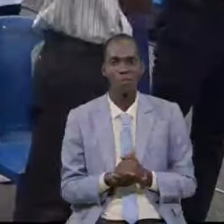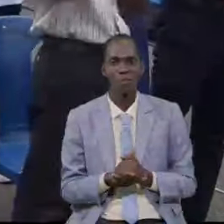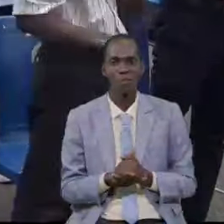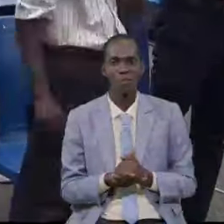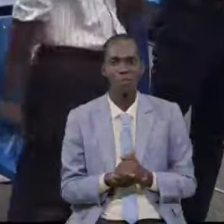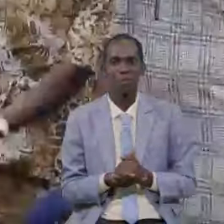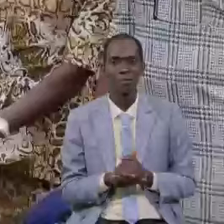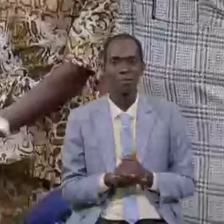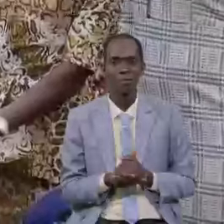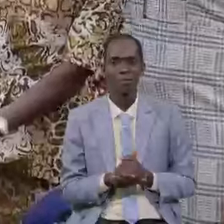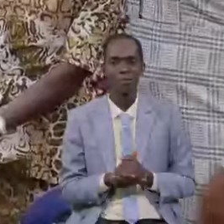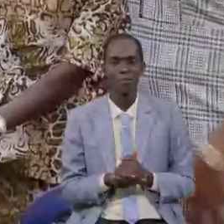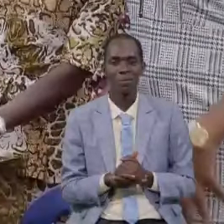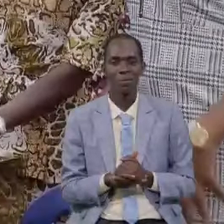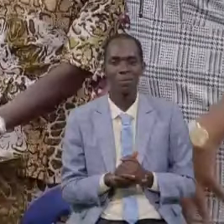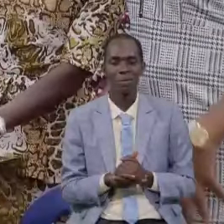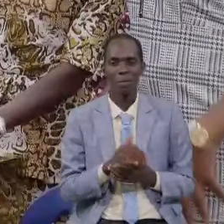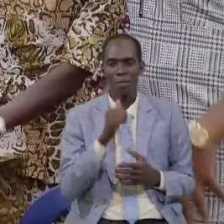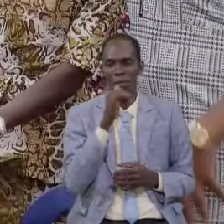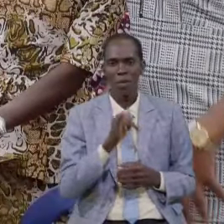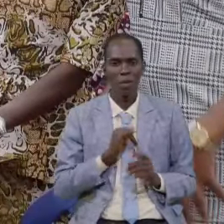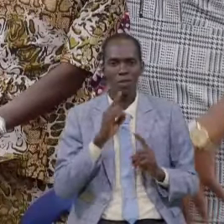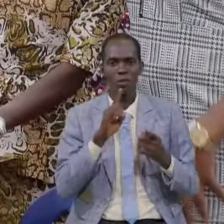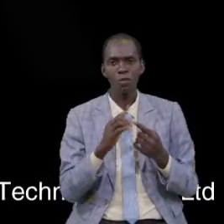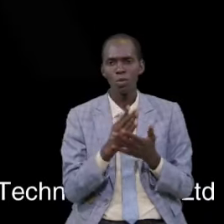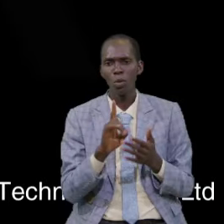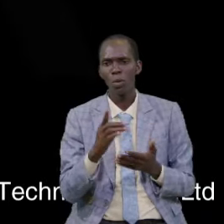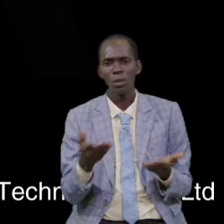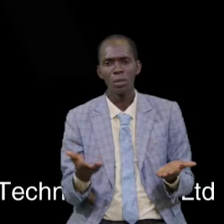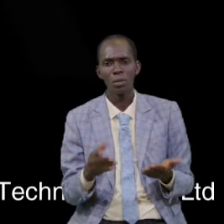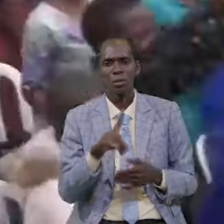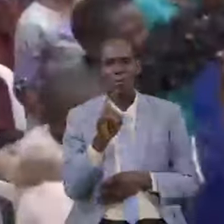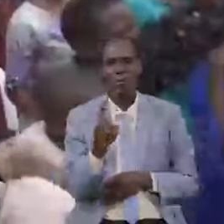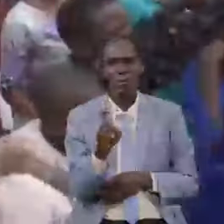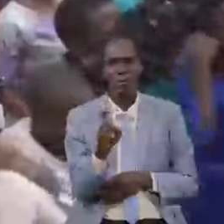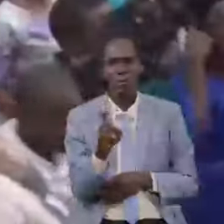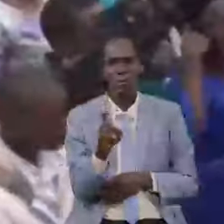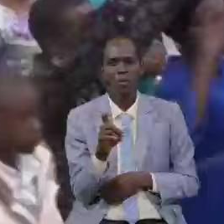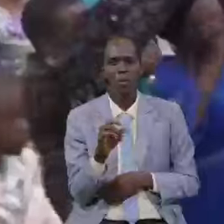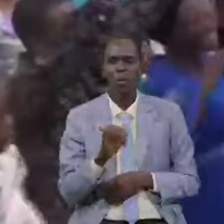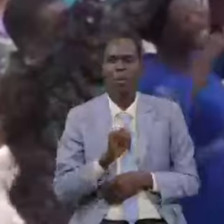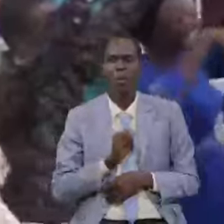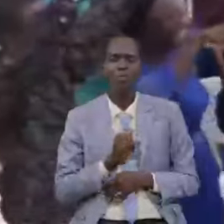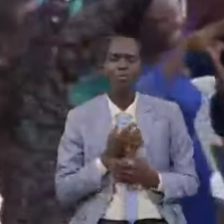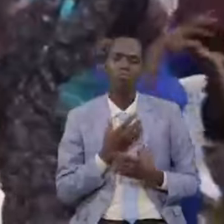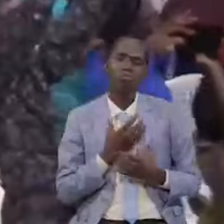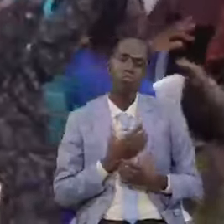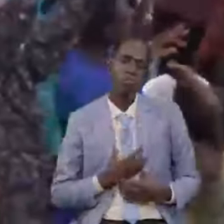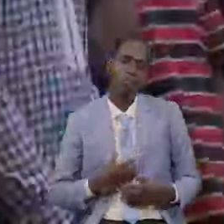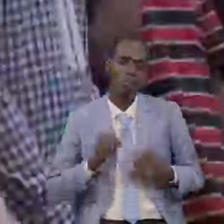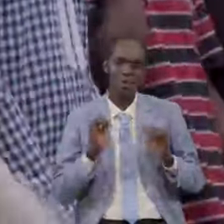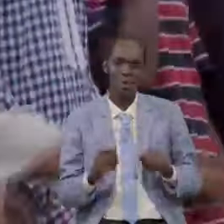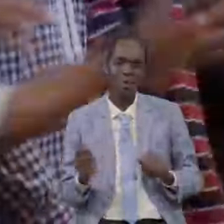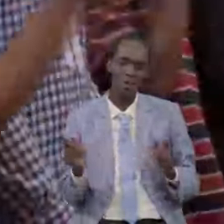Am I talking to somebody there? I wish I could come there to you. Hold your